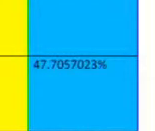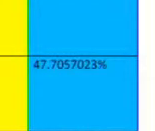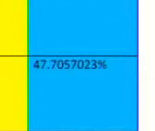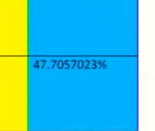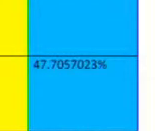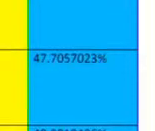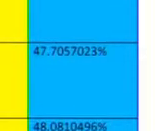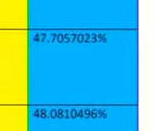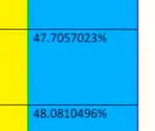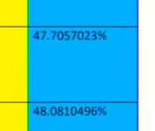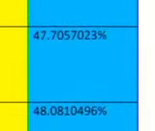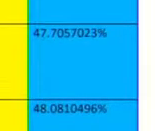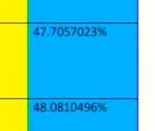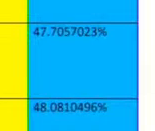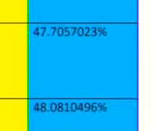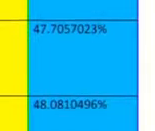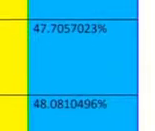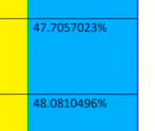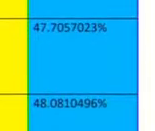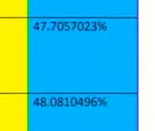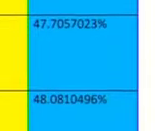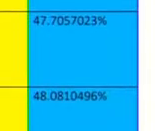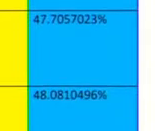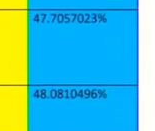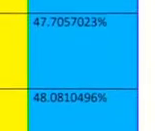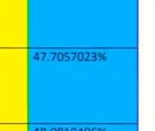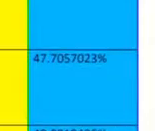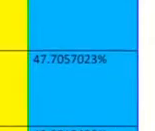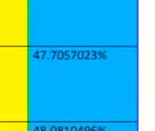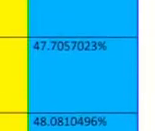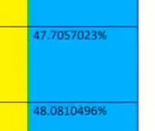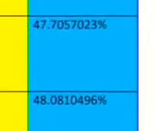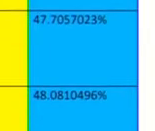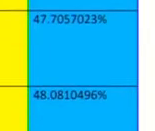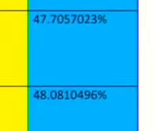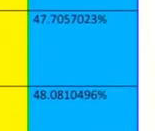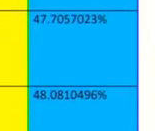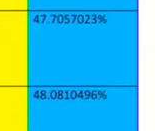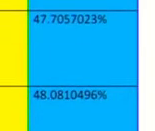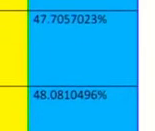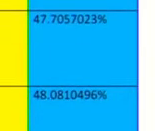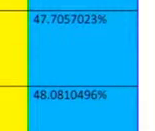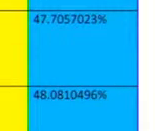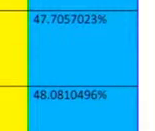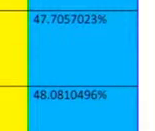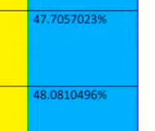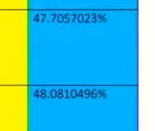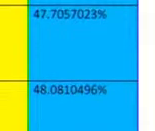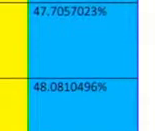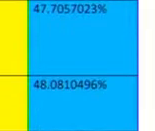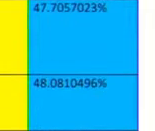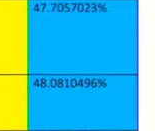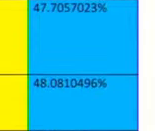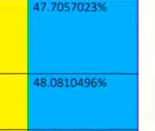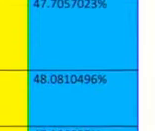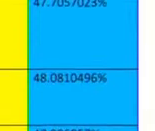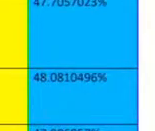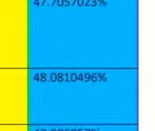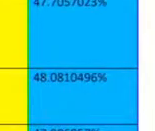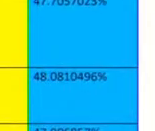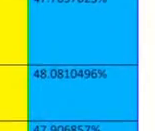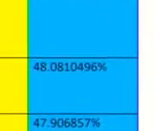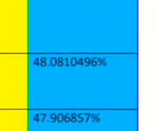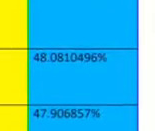then achieves 50% plus 1. Whether you use, remove rejected votes, you add